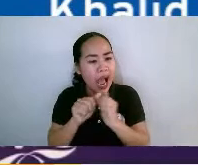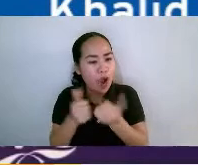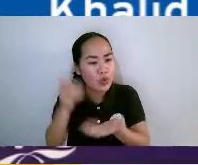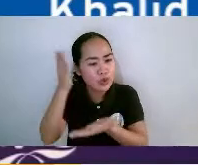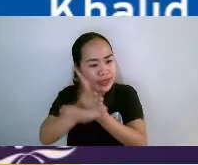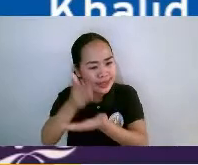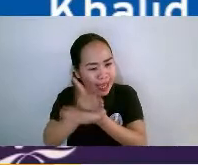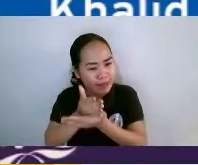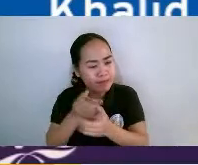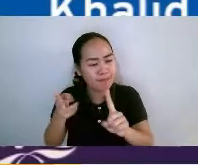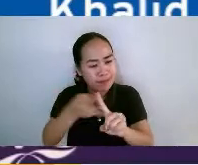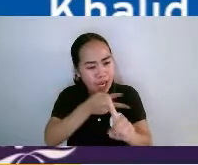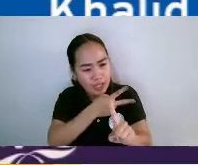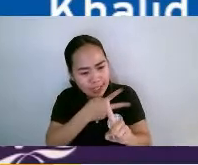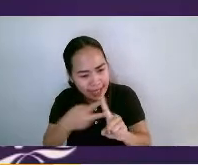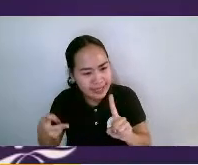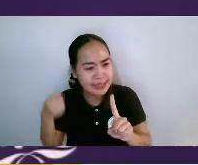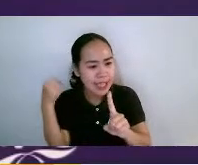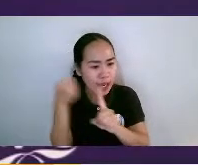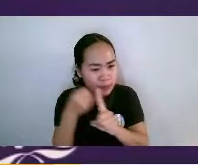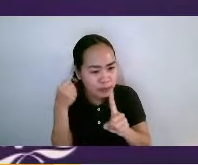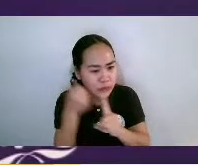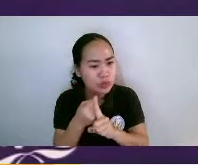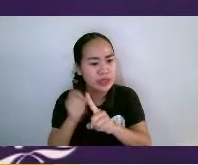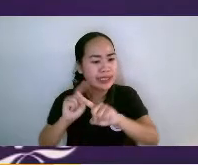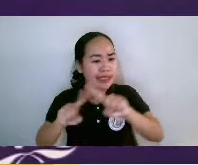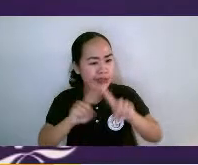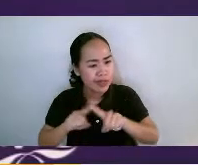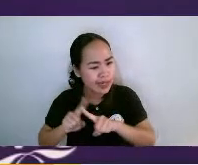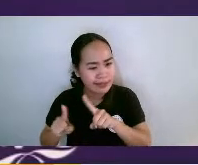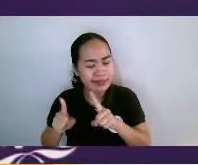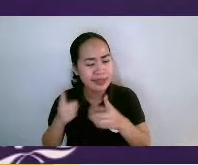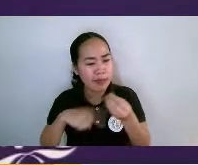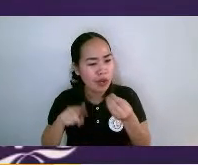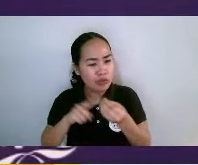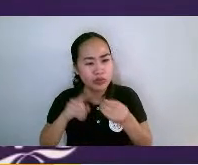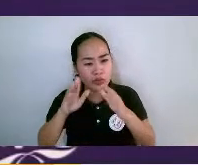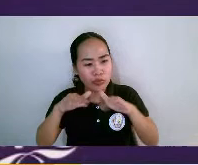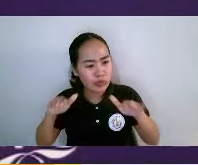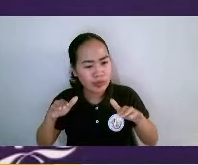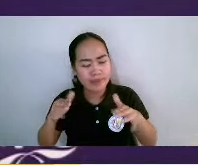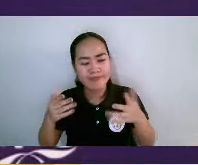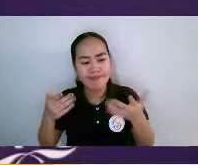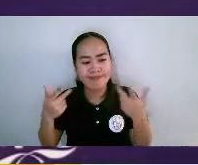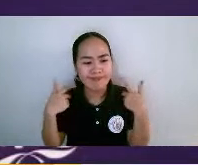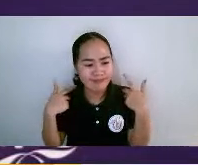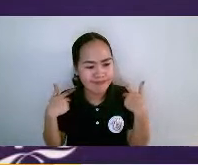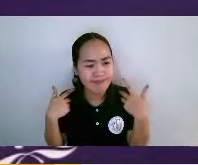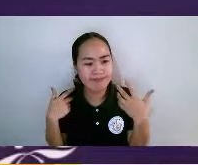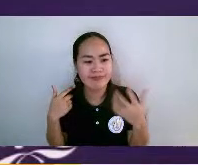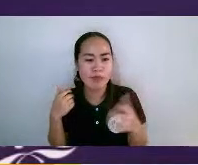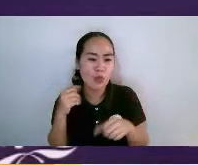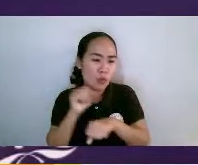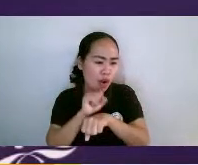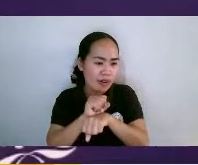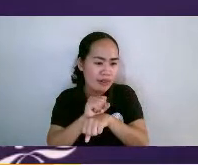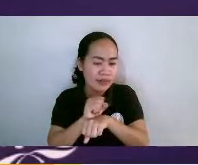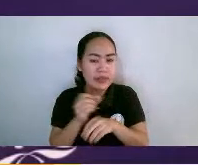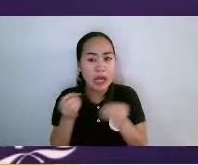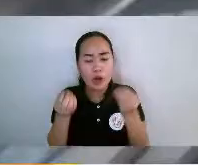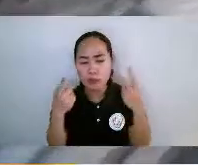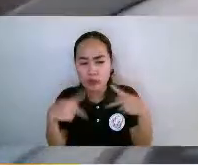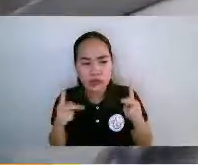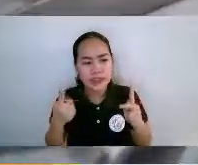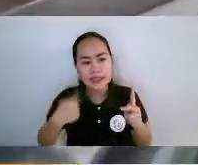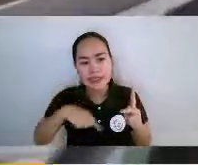the ILO considers as the worst forms of child labor. We will seize the opportunity to advance social